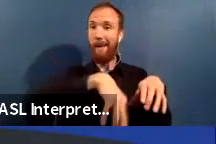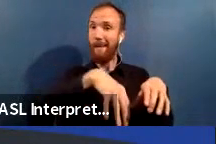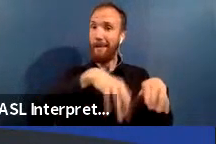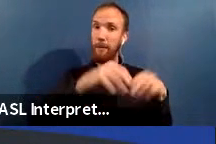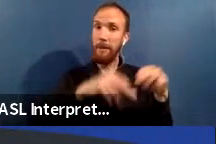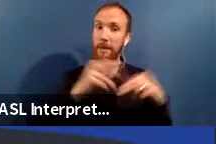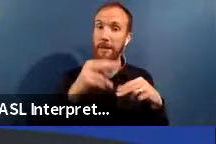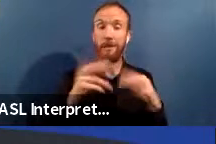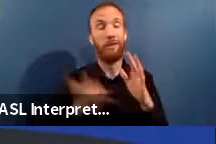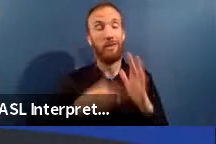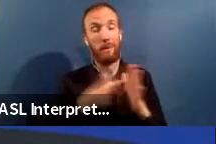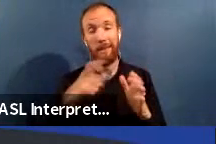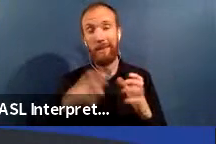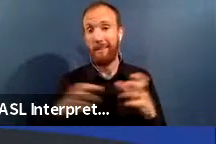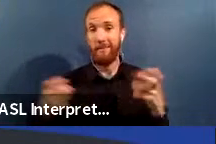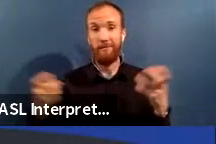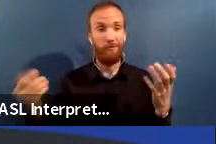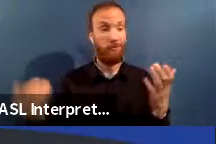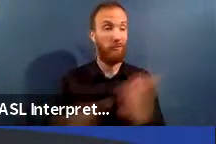school.